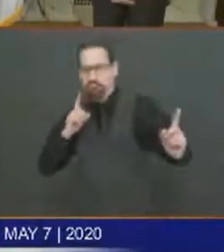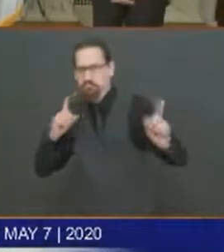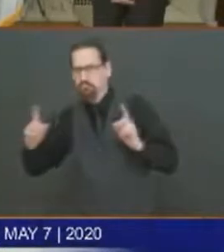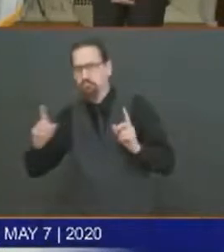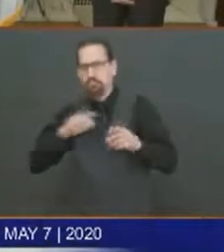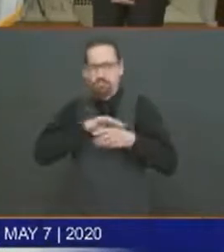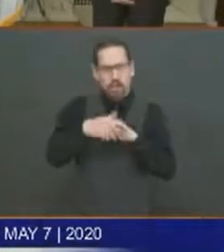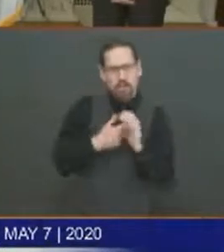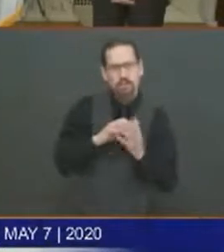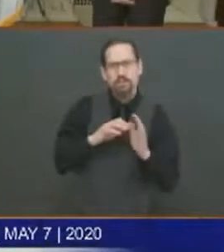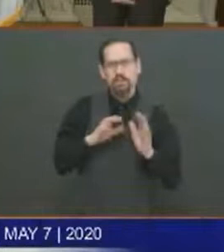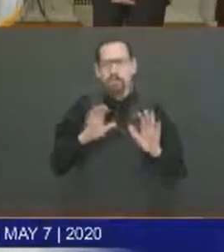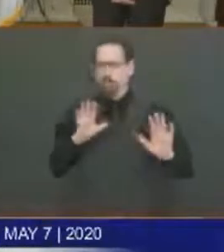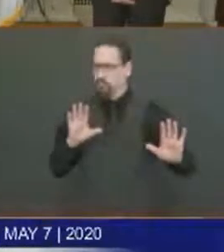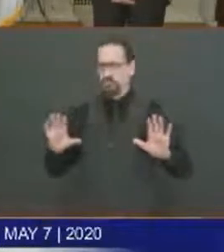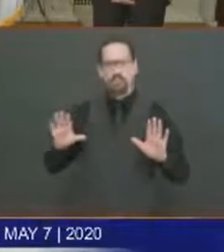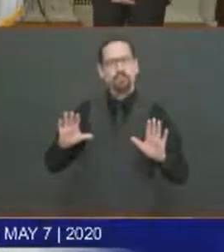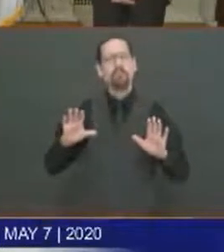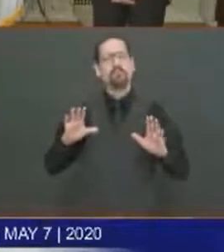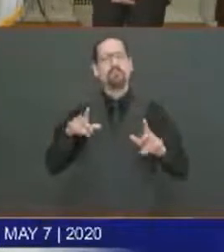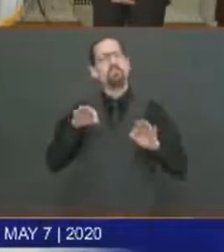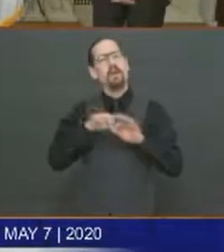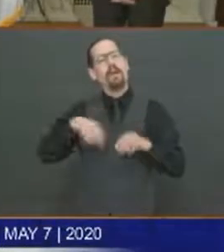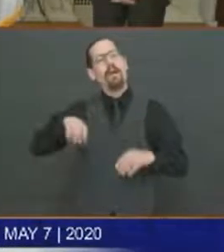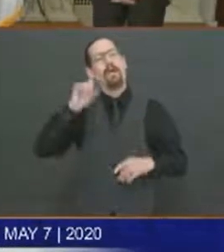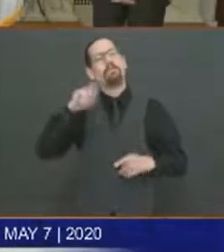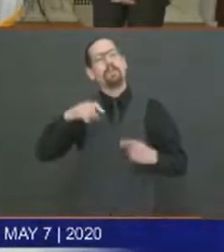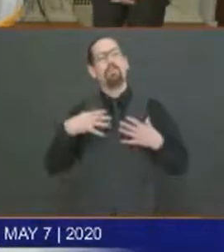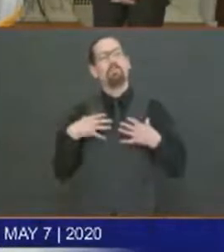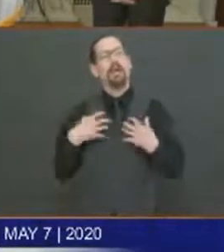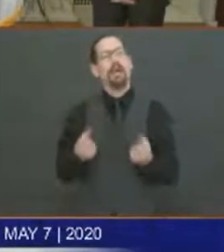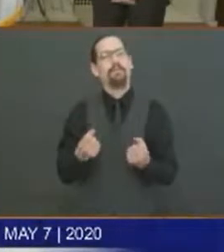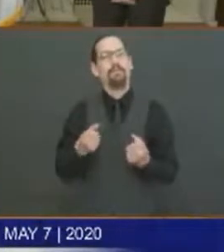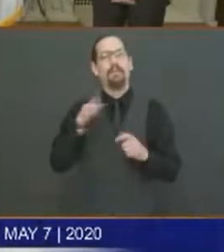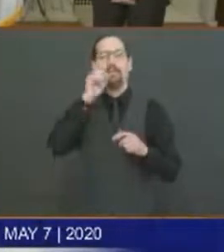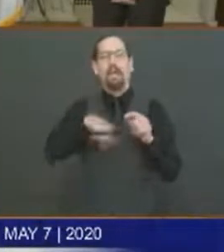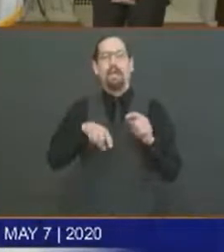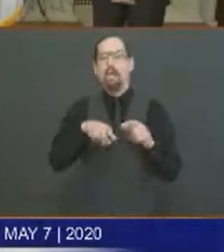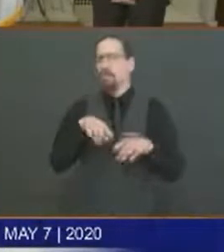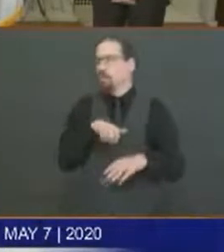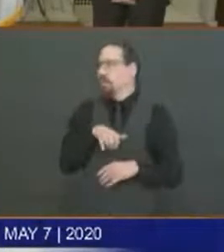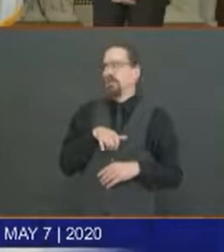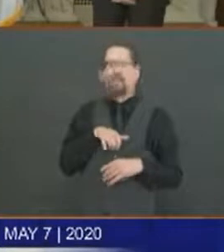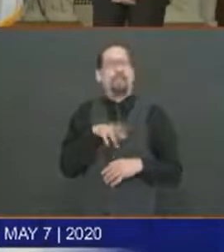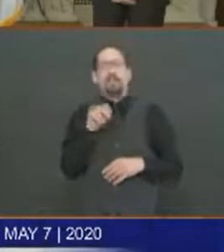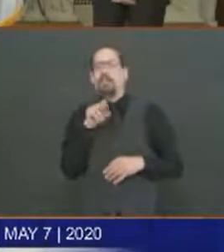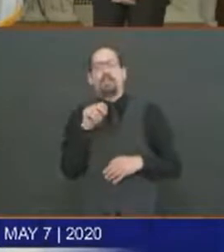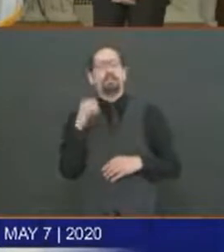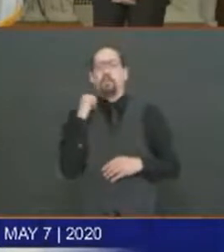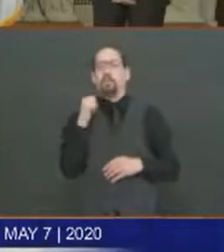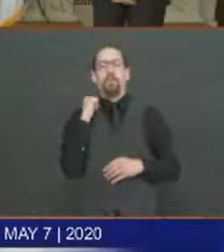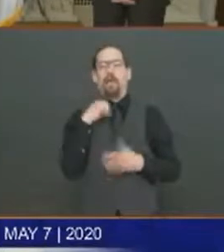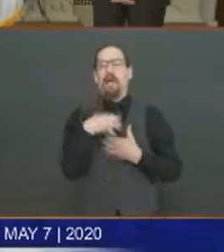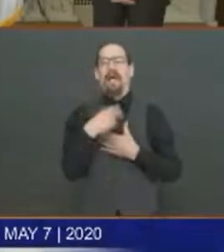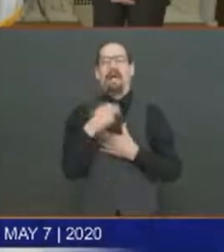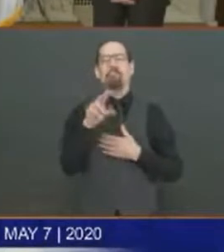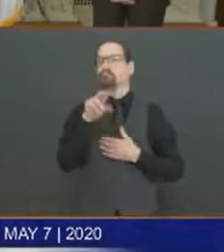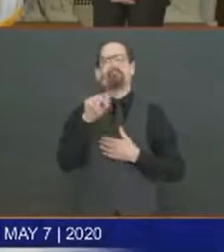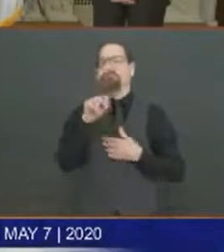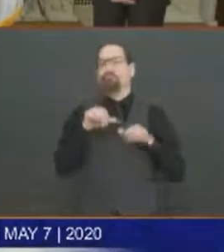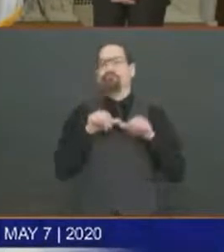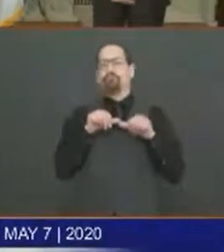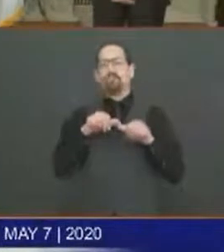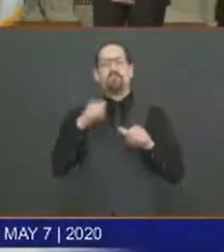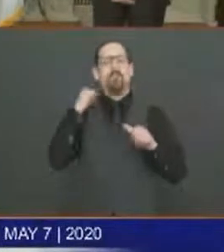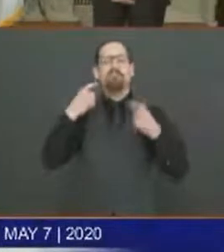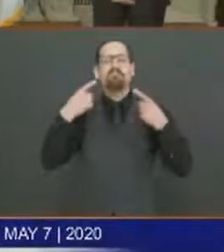have to be brave. Smart, follow the rules, but brave. And so that means getting back out there.